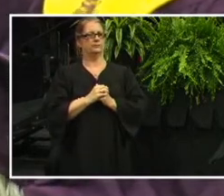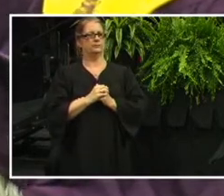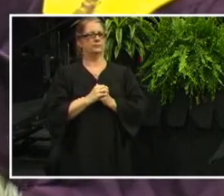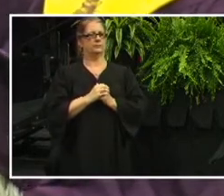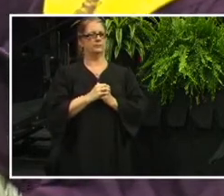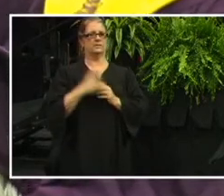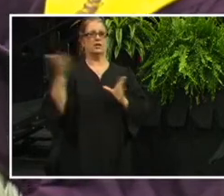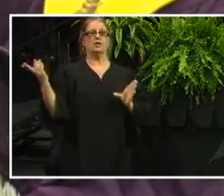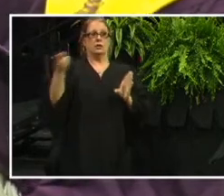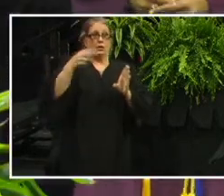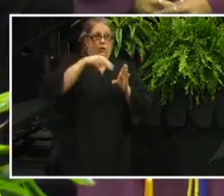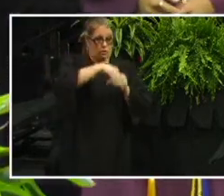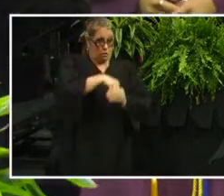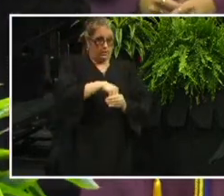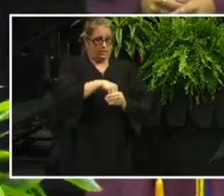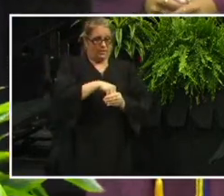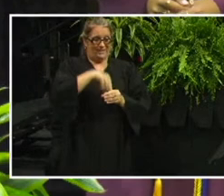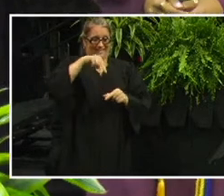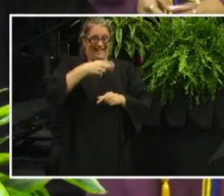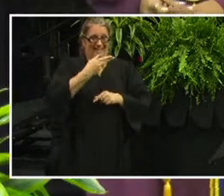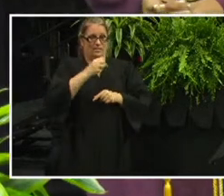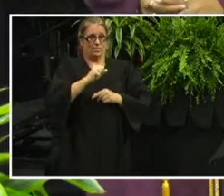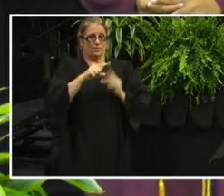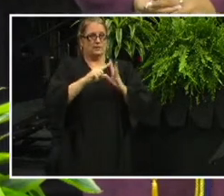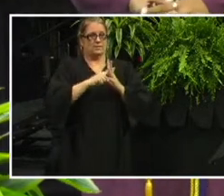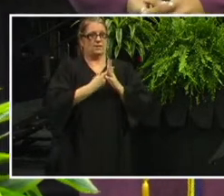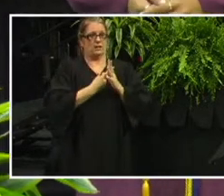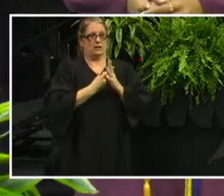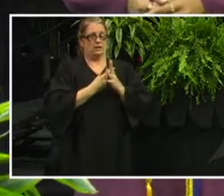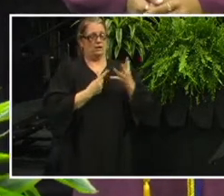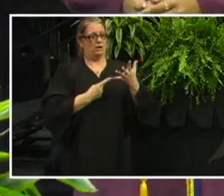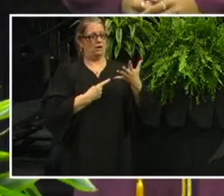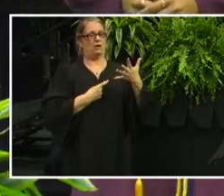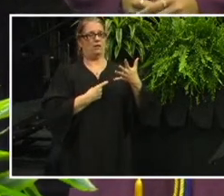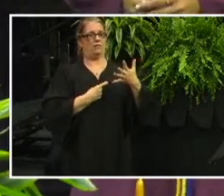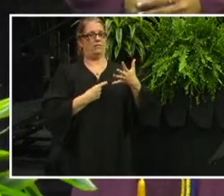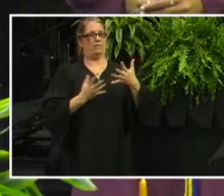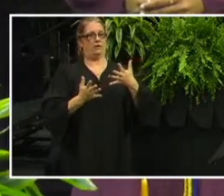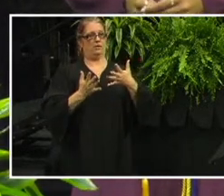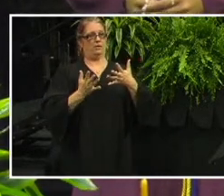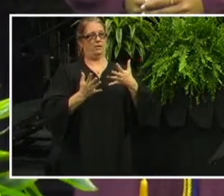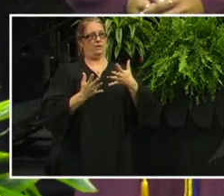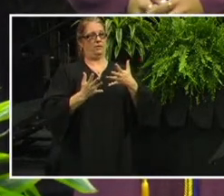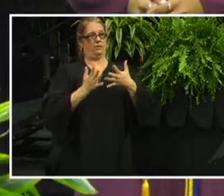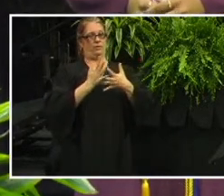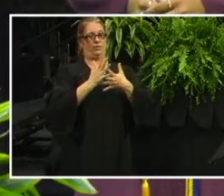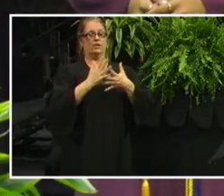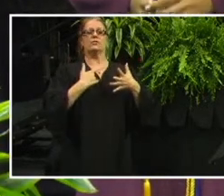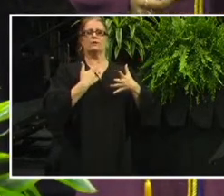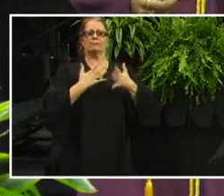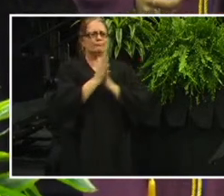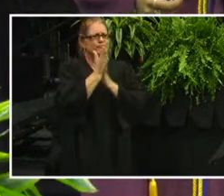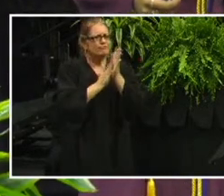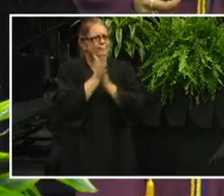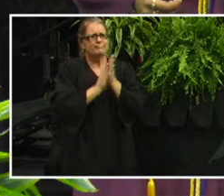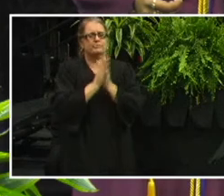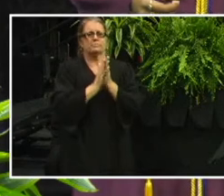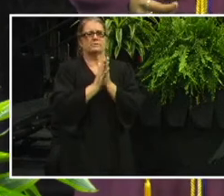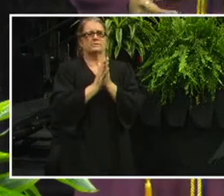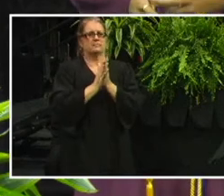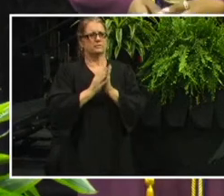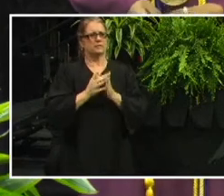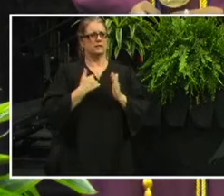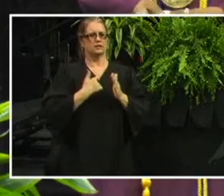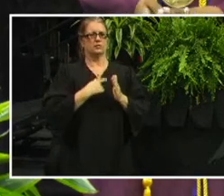Dhruva joined us at New Hampstead High School at the start of her sophomore year. She is brilliant and enthusiastic and is a